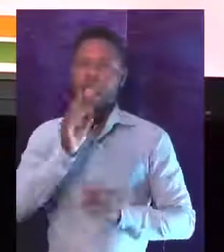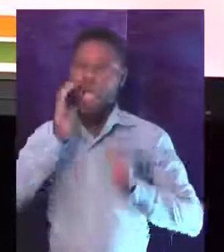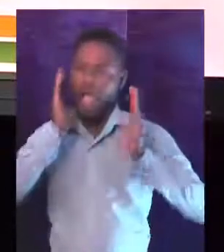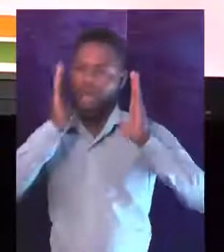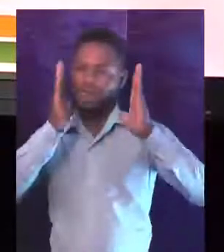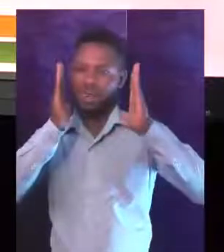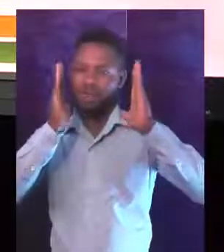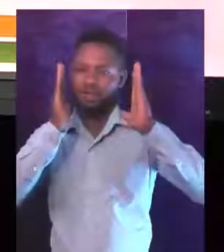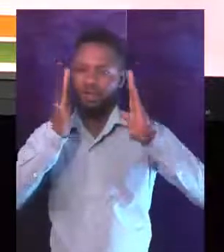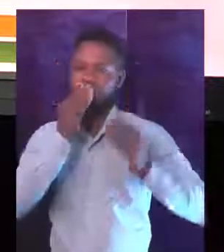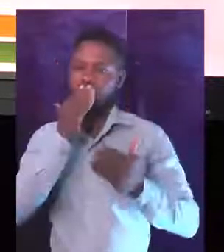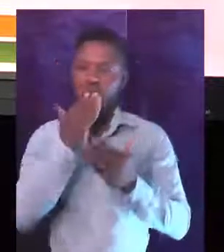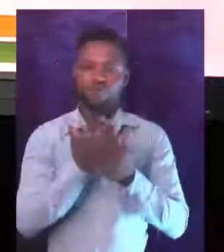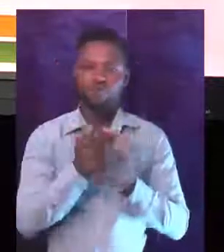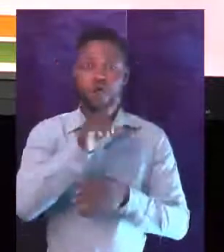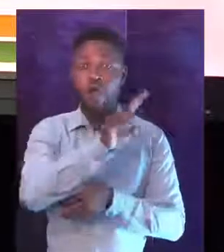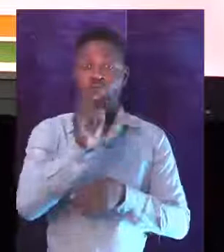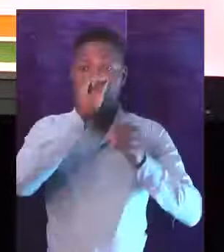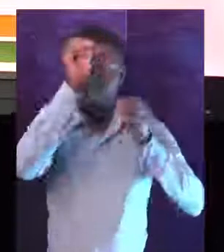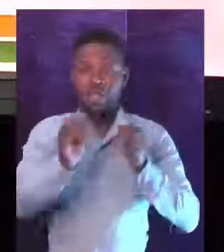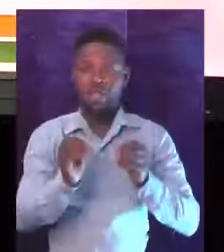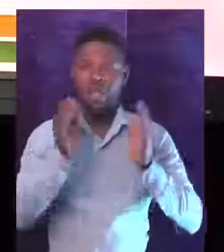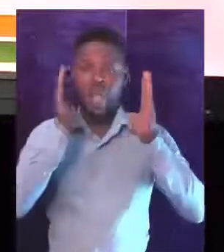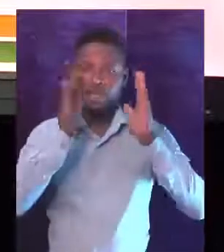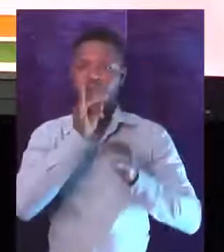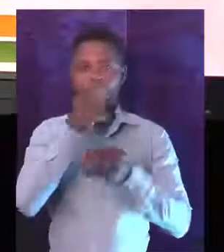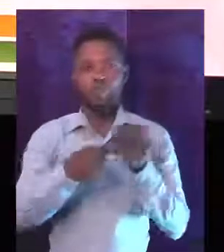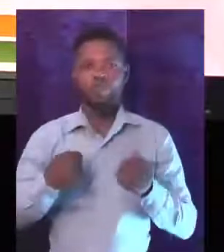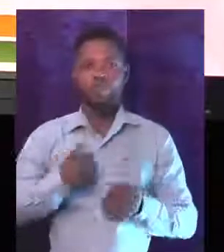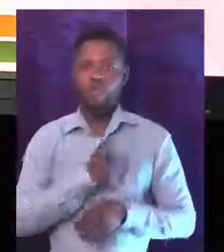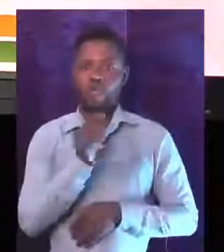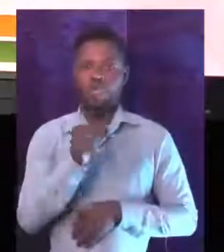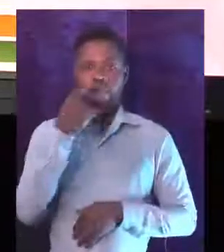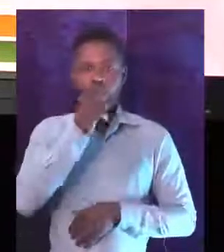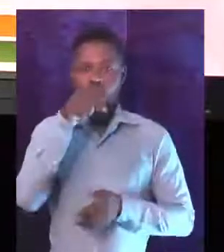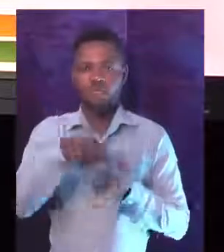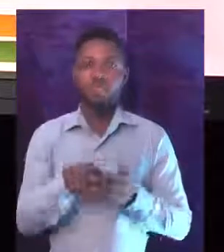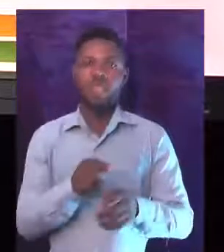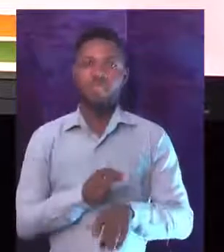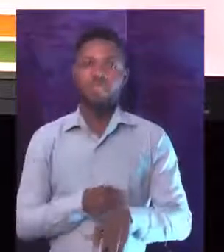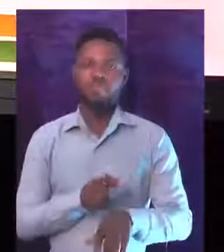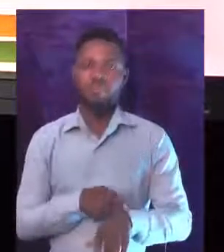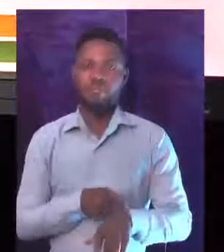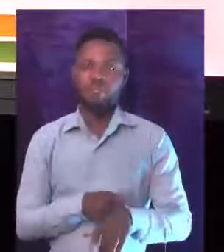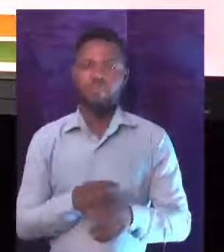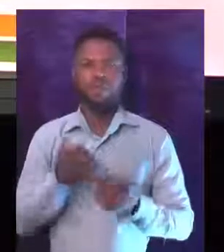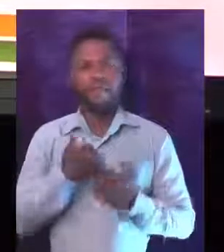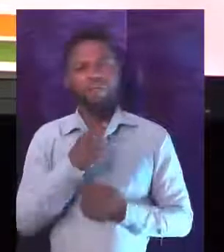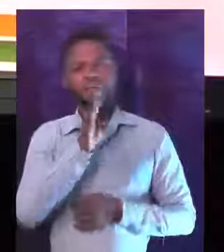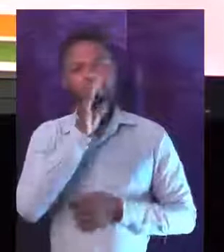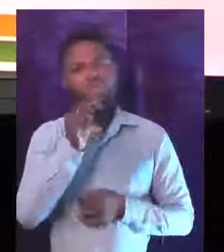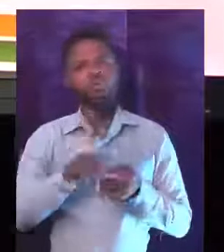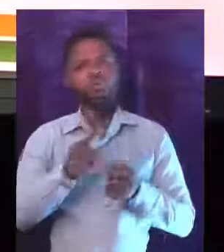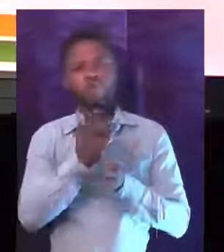100% attention. Good. 100% attention is what we need for this minute. Have you been